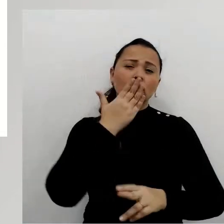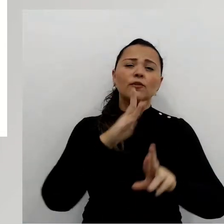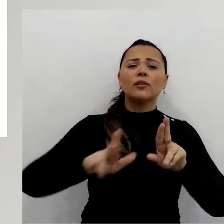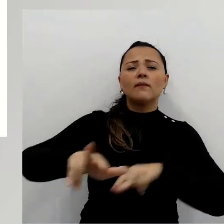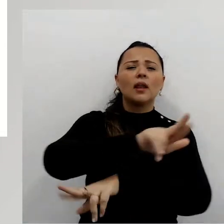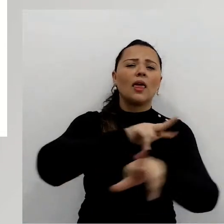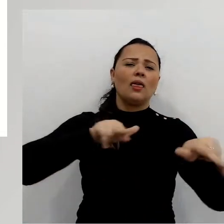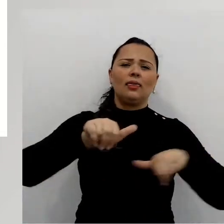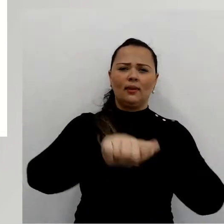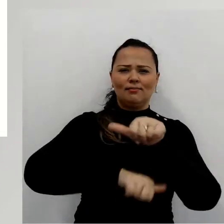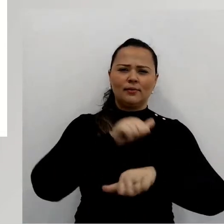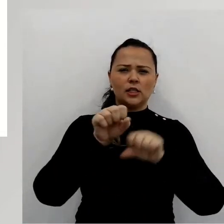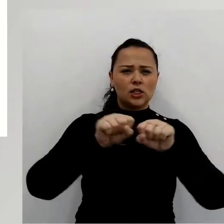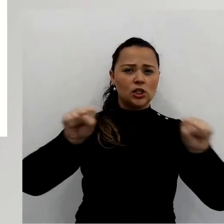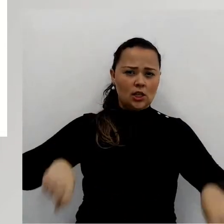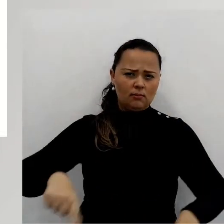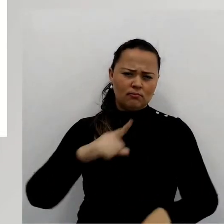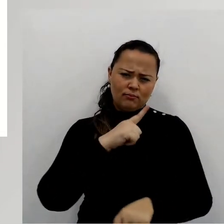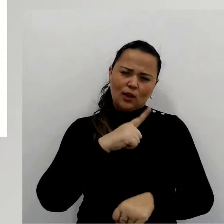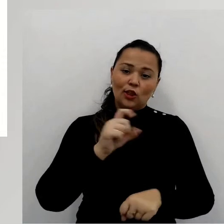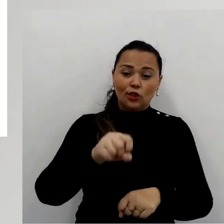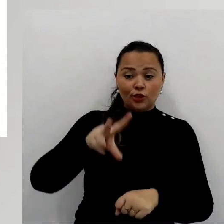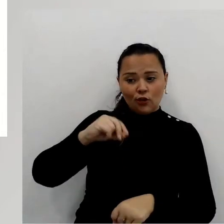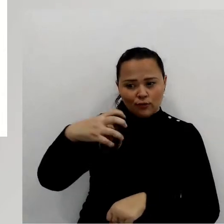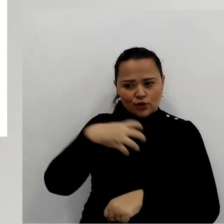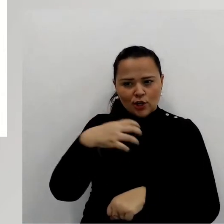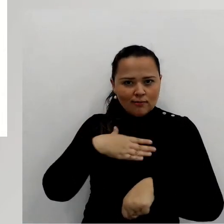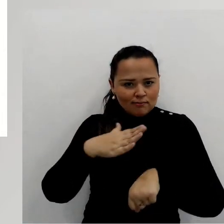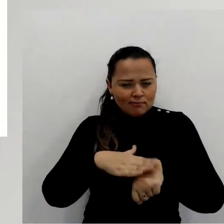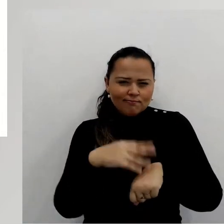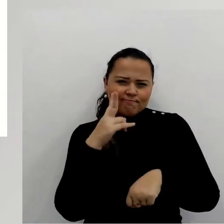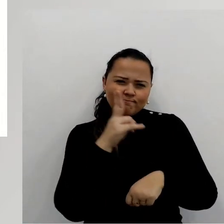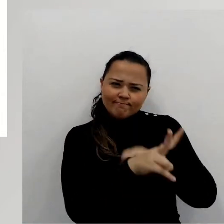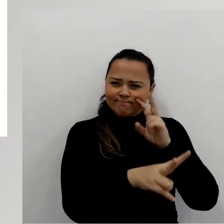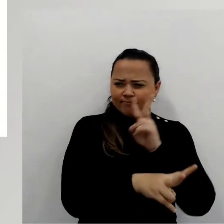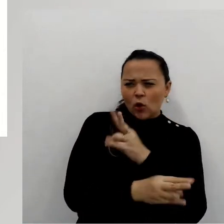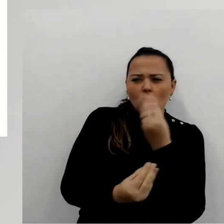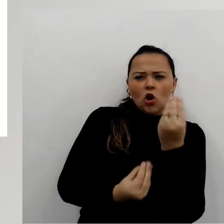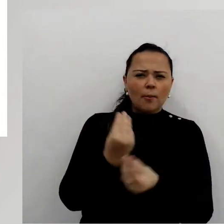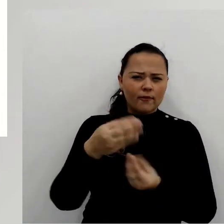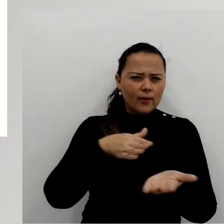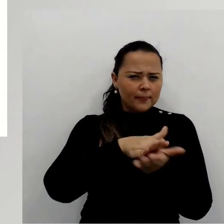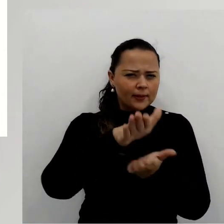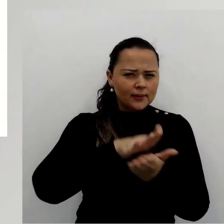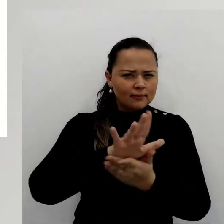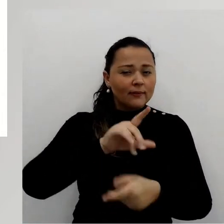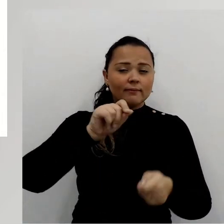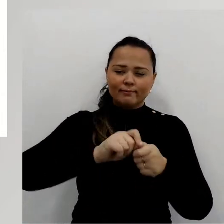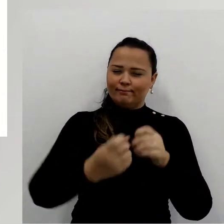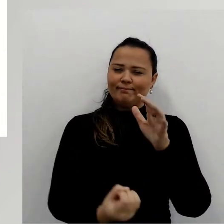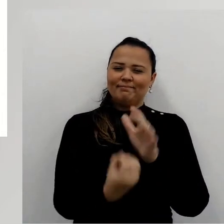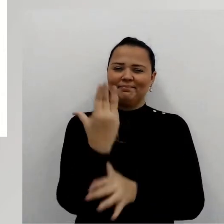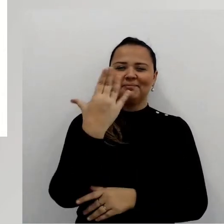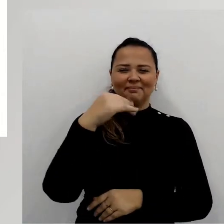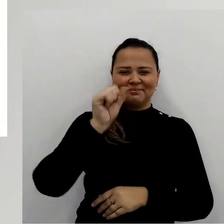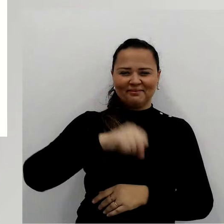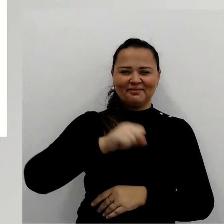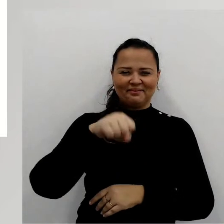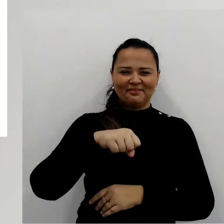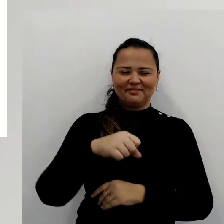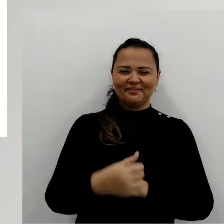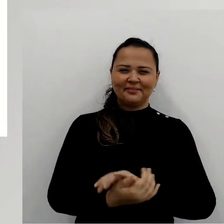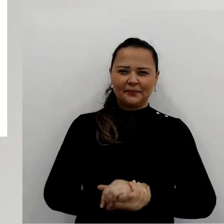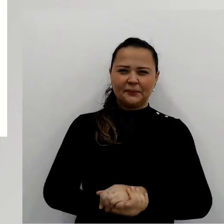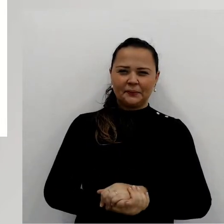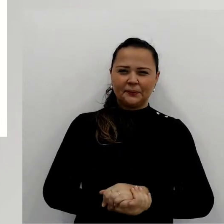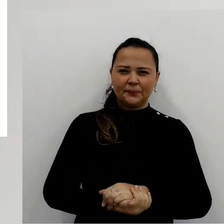new way of looking at print and actually create very much a new and support the